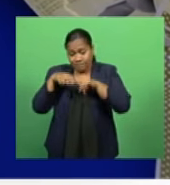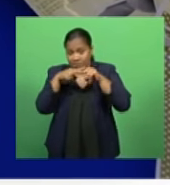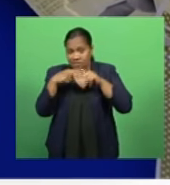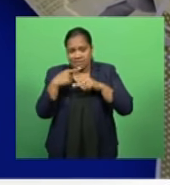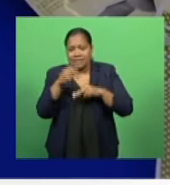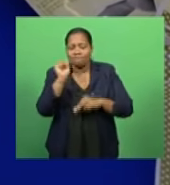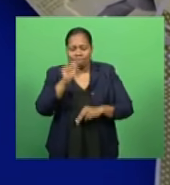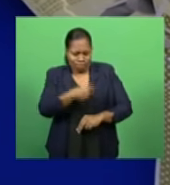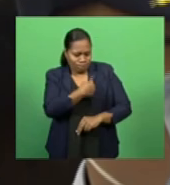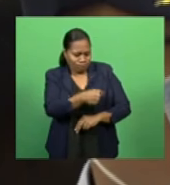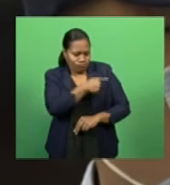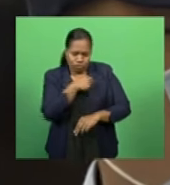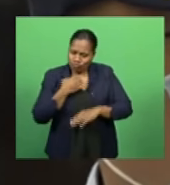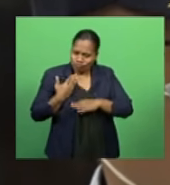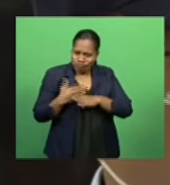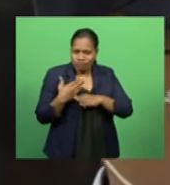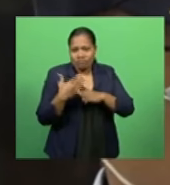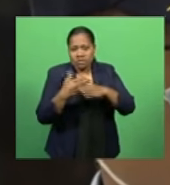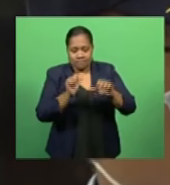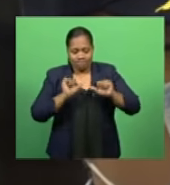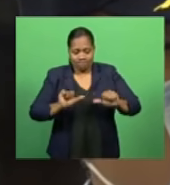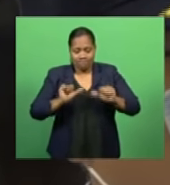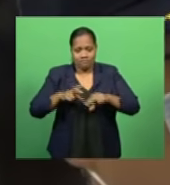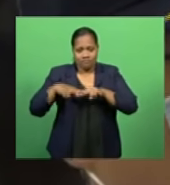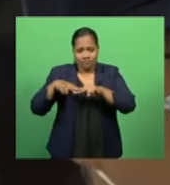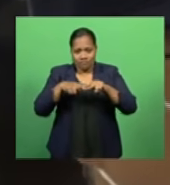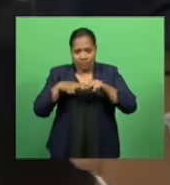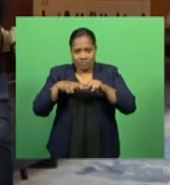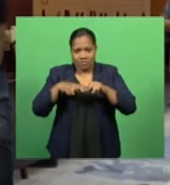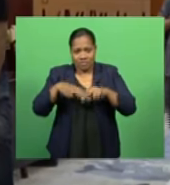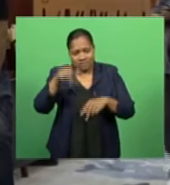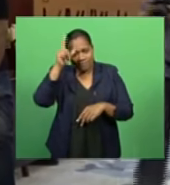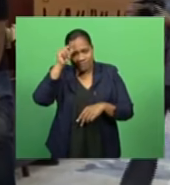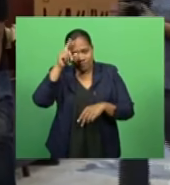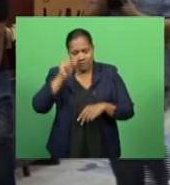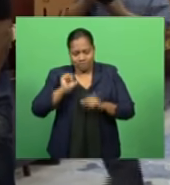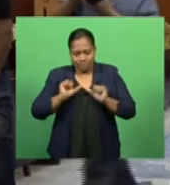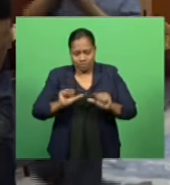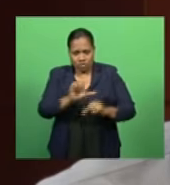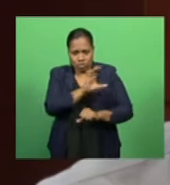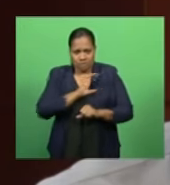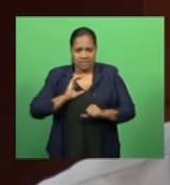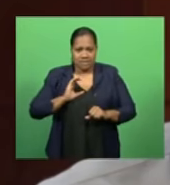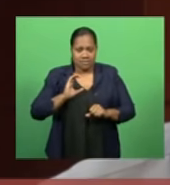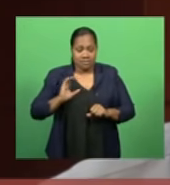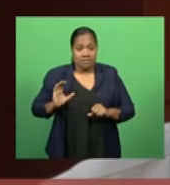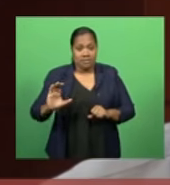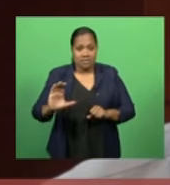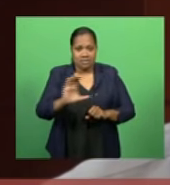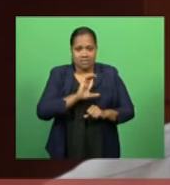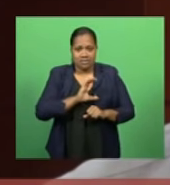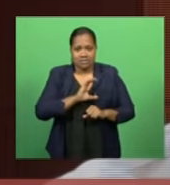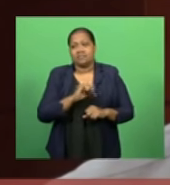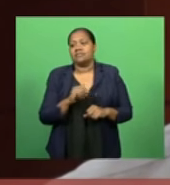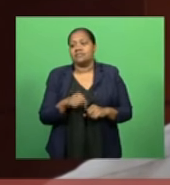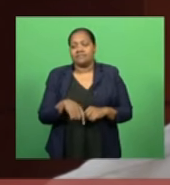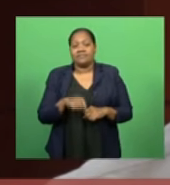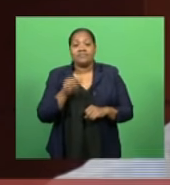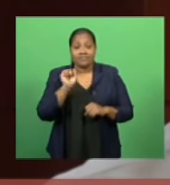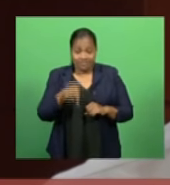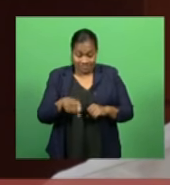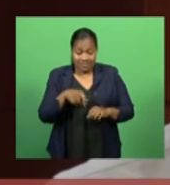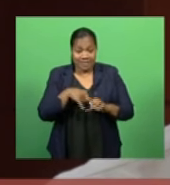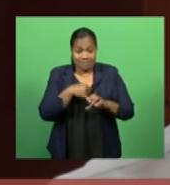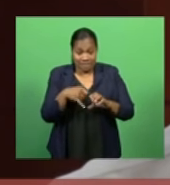helping Fiji protect its citizens from the deadly coronavirus. This batch of medical supply